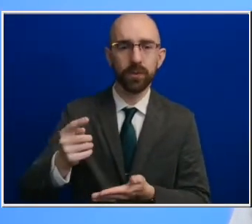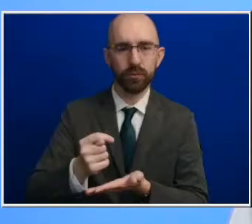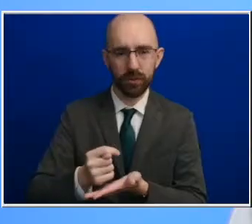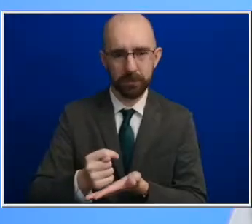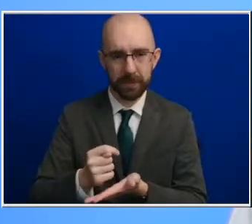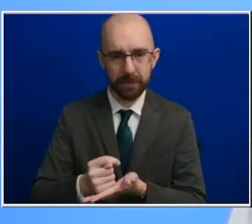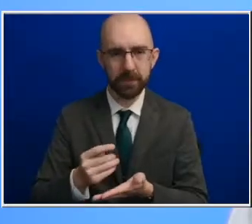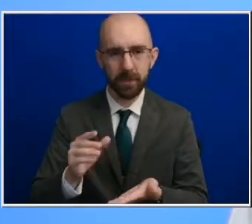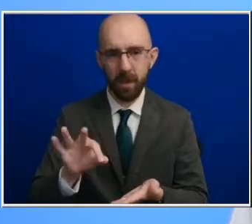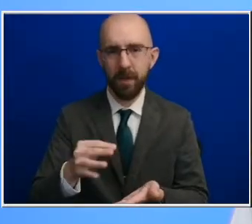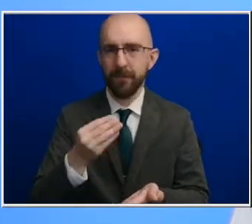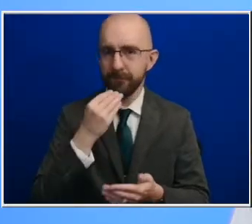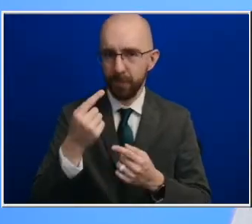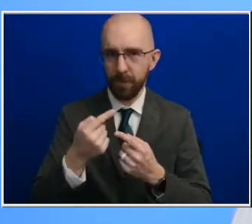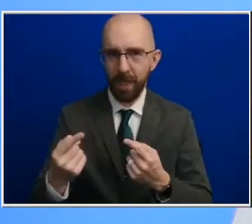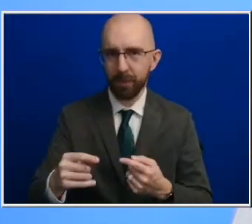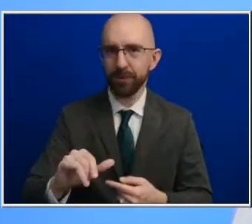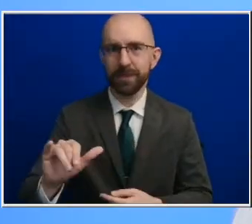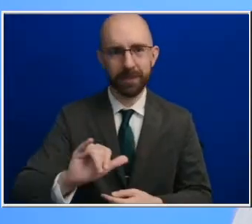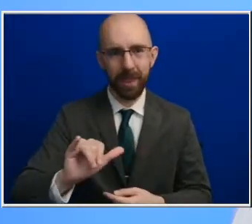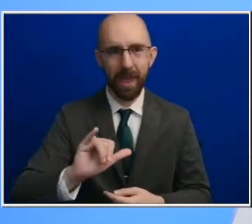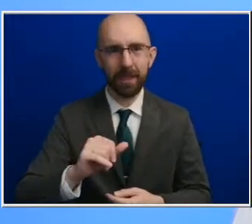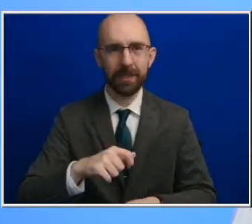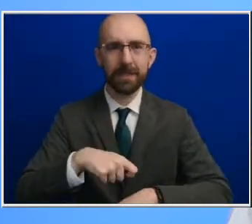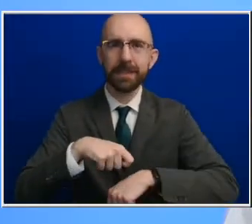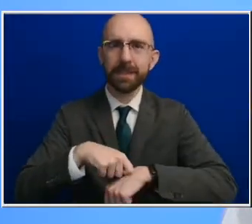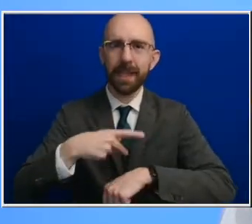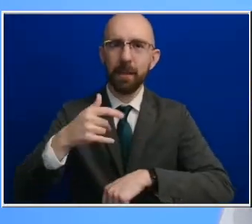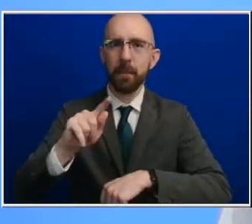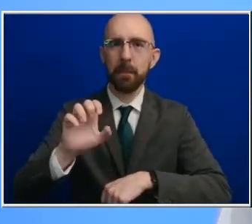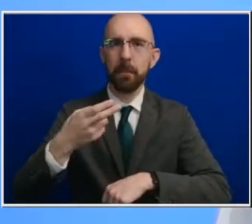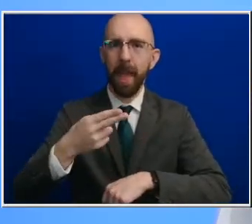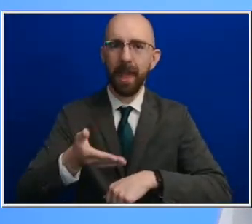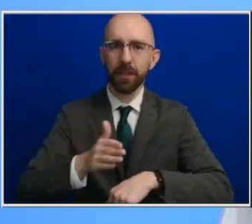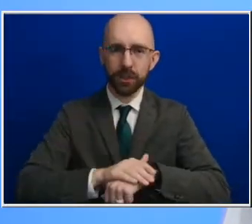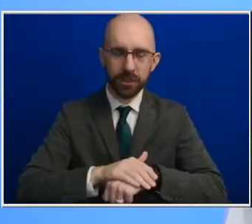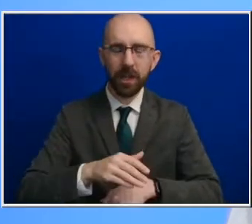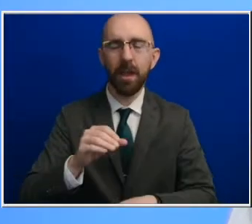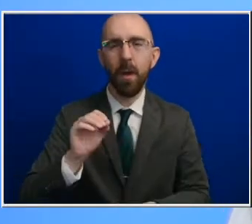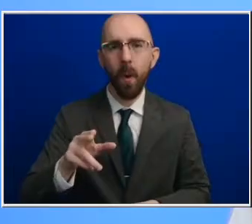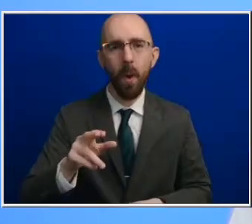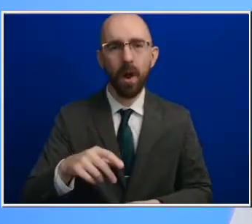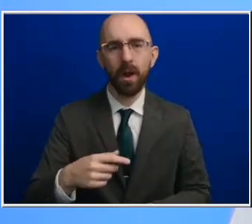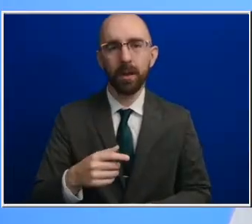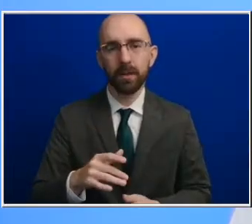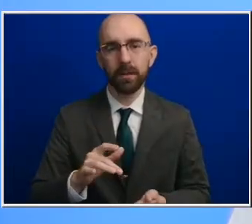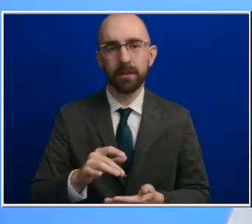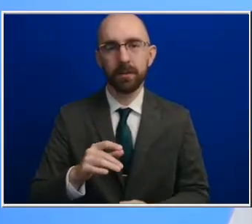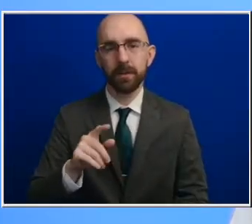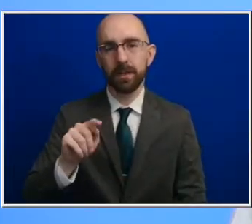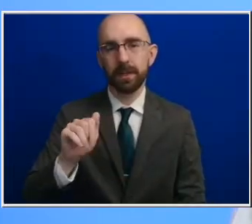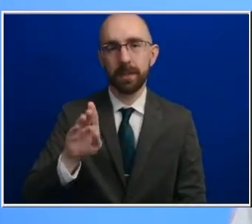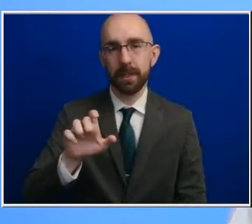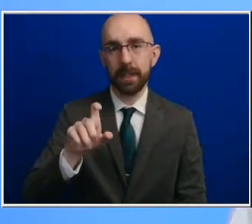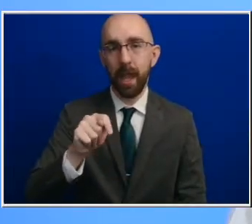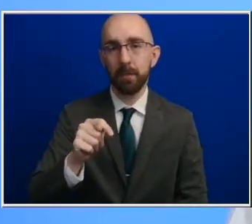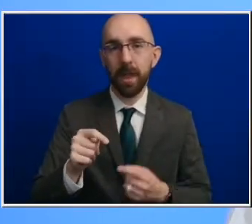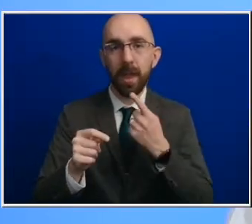food allergies, such as a skin patch or a tablet that goes under your tongue,